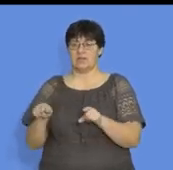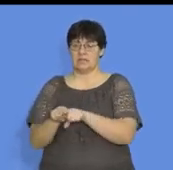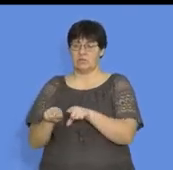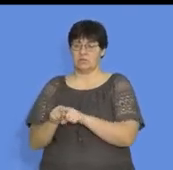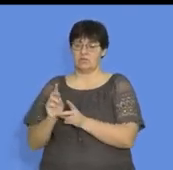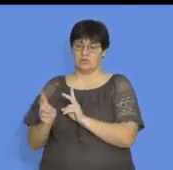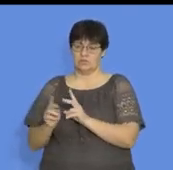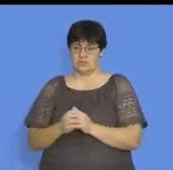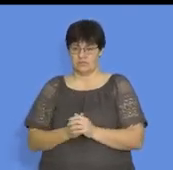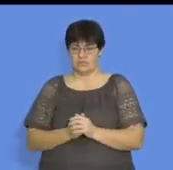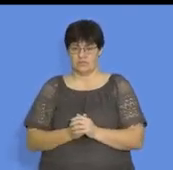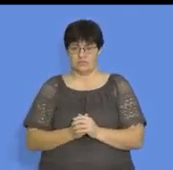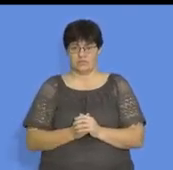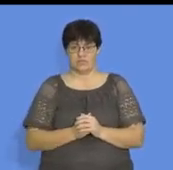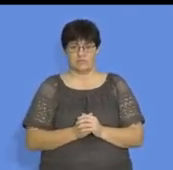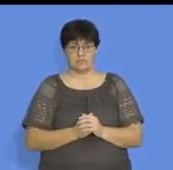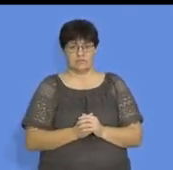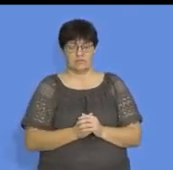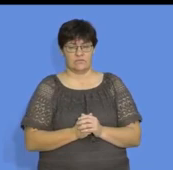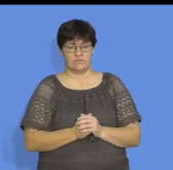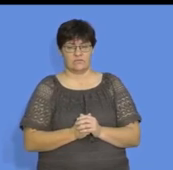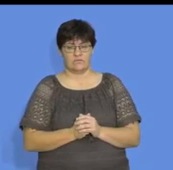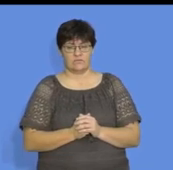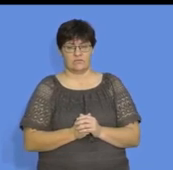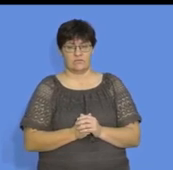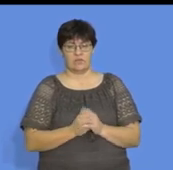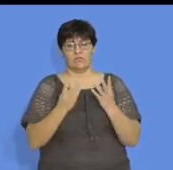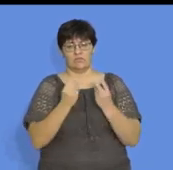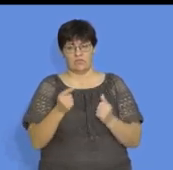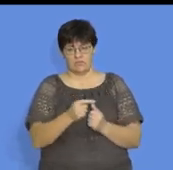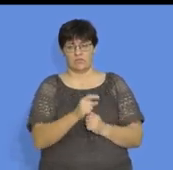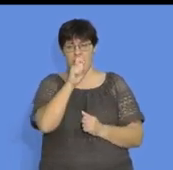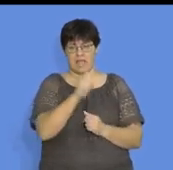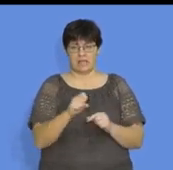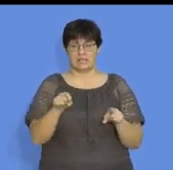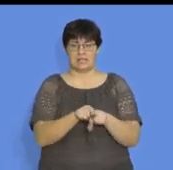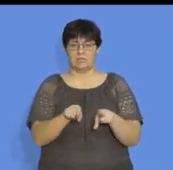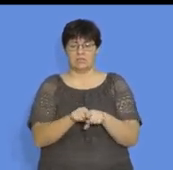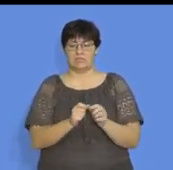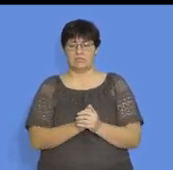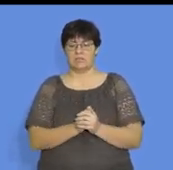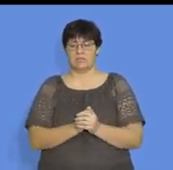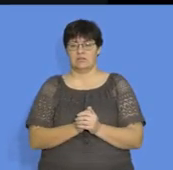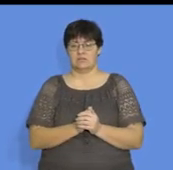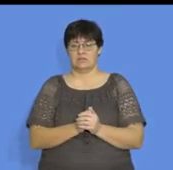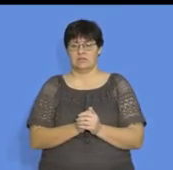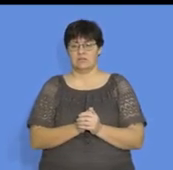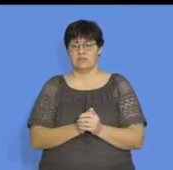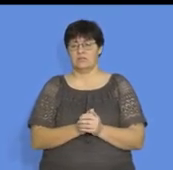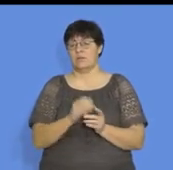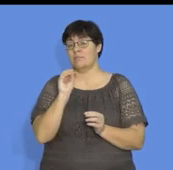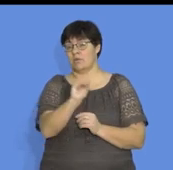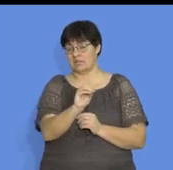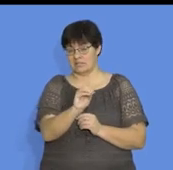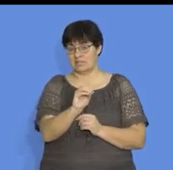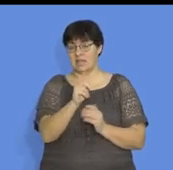7 equals to 12, and then you solve, right? So x will be equals to, all right, so if we press this